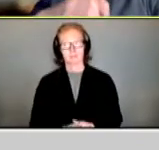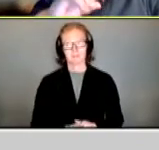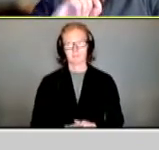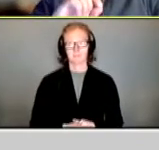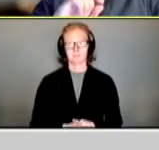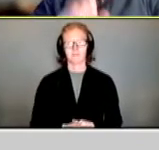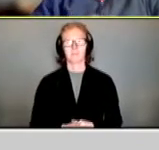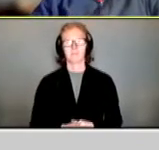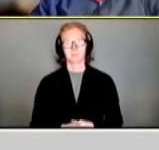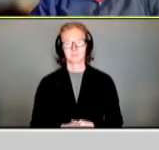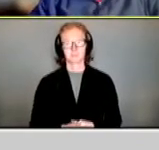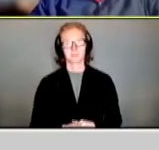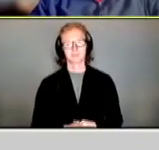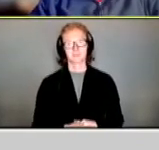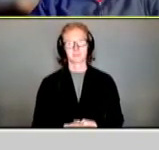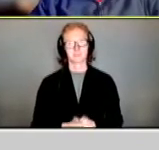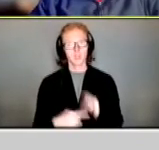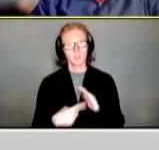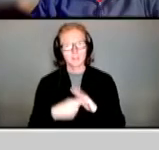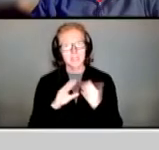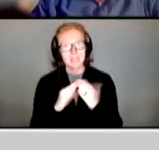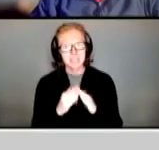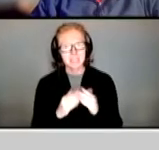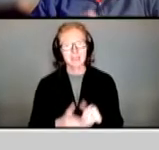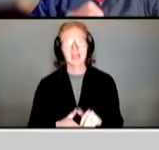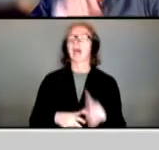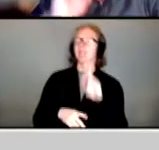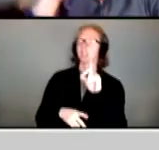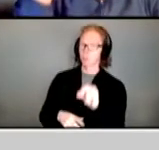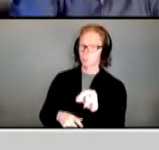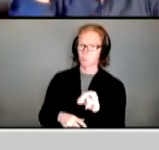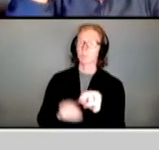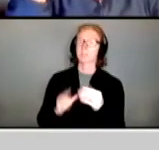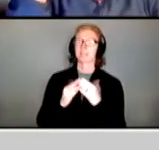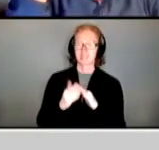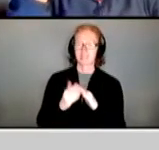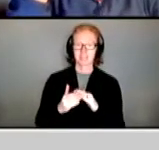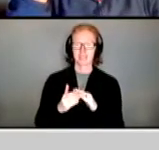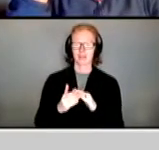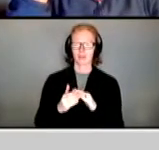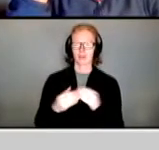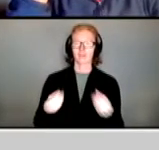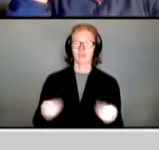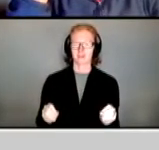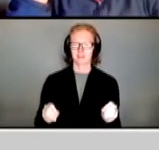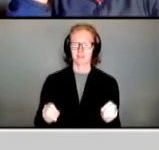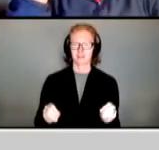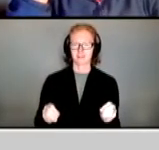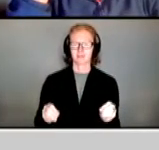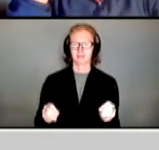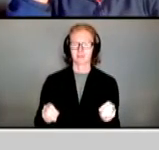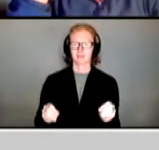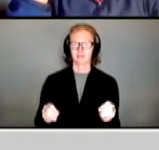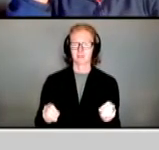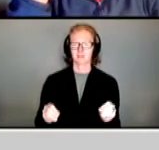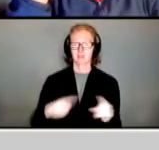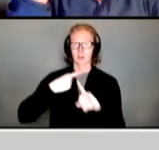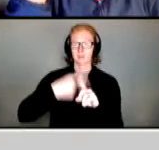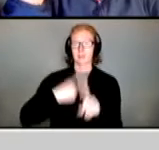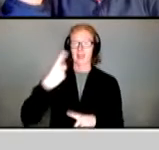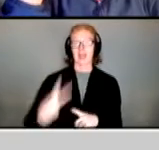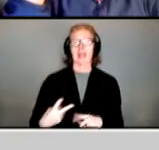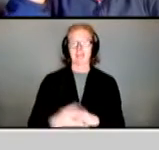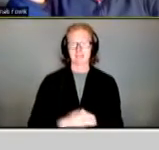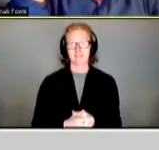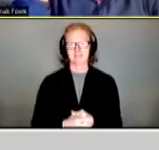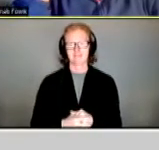city. You represent the city. I do. I am in the city attorney's office, and I was hired. I've been on about a month and a half, so